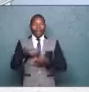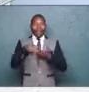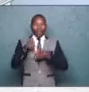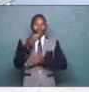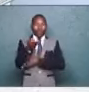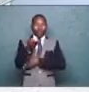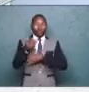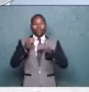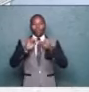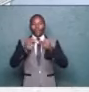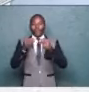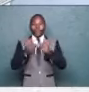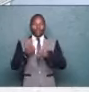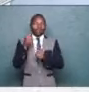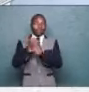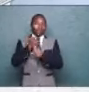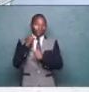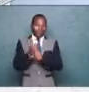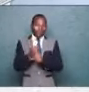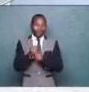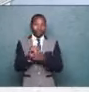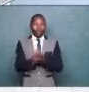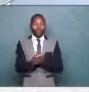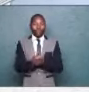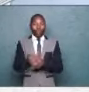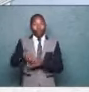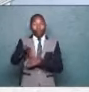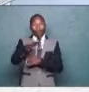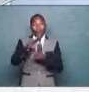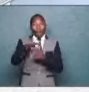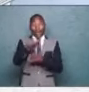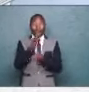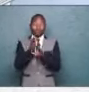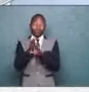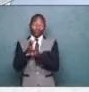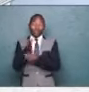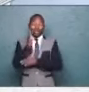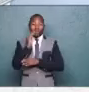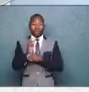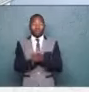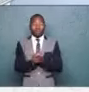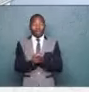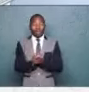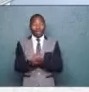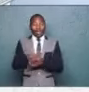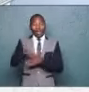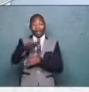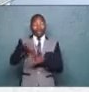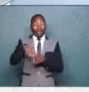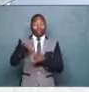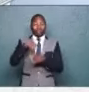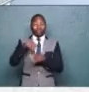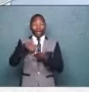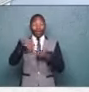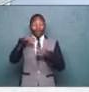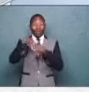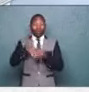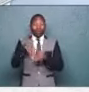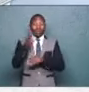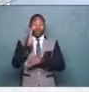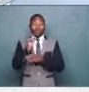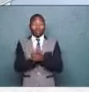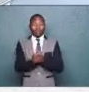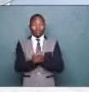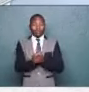Kalembera ameneyu achitika pogwiritsa ntchito malire atsopano komanso malo akalembera wa voti atsopano motere.